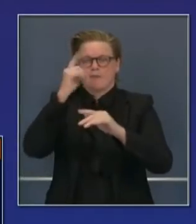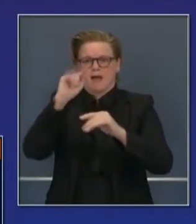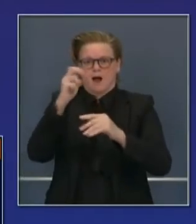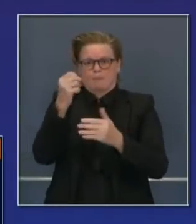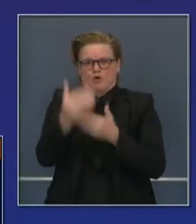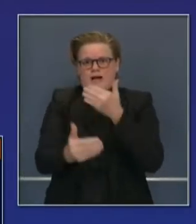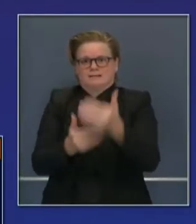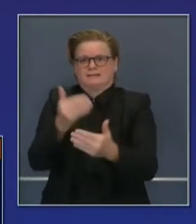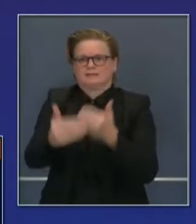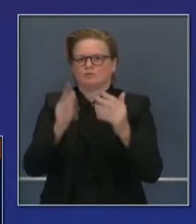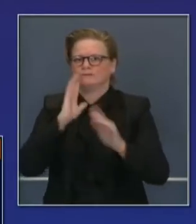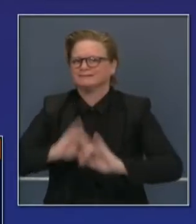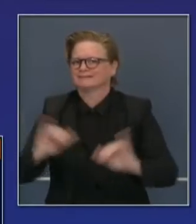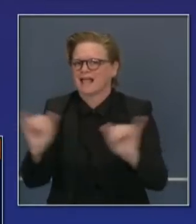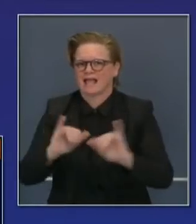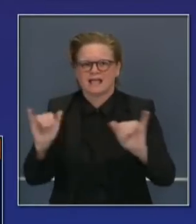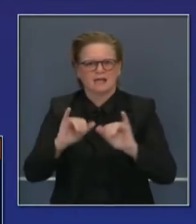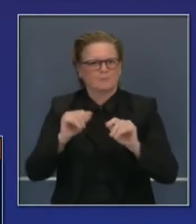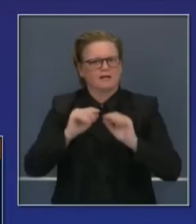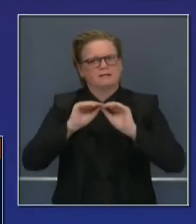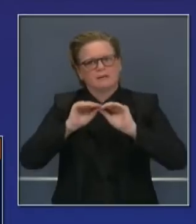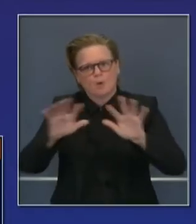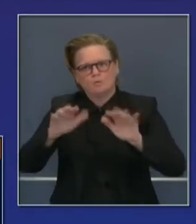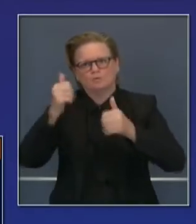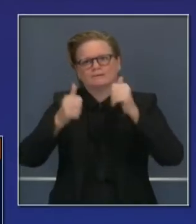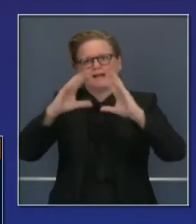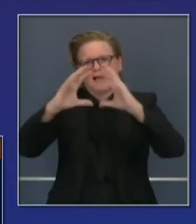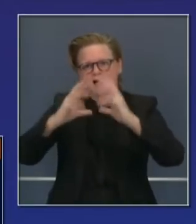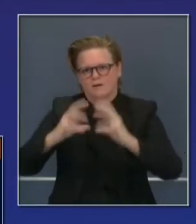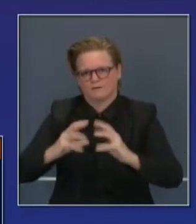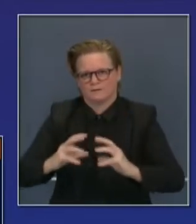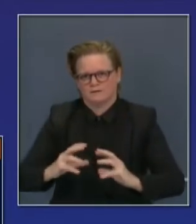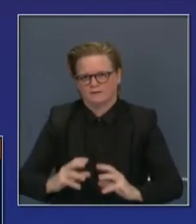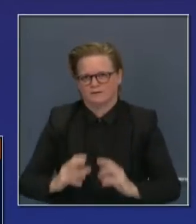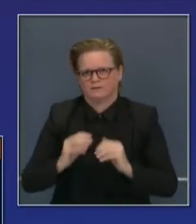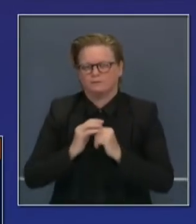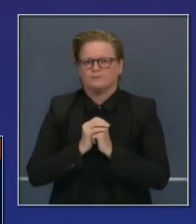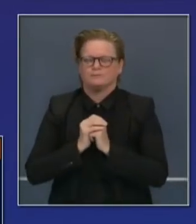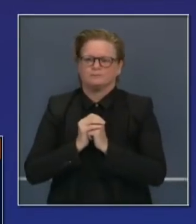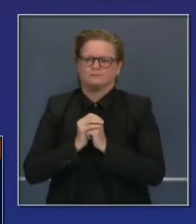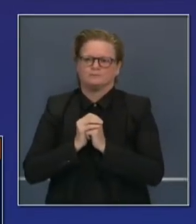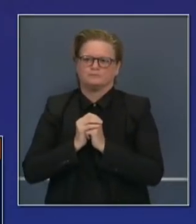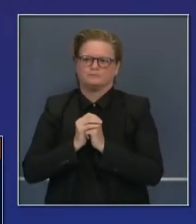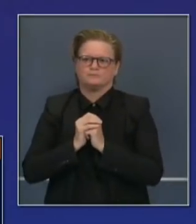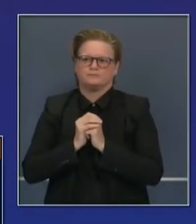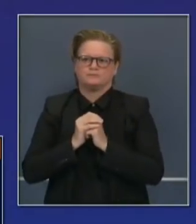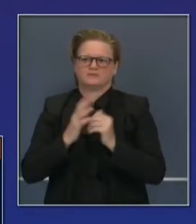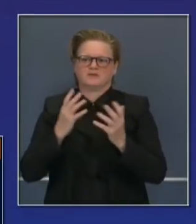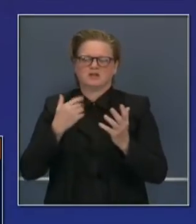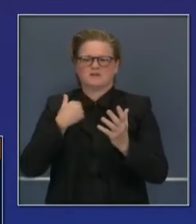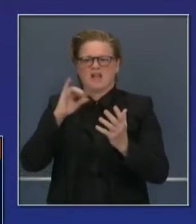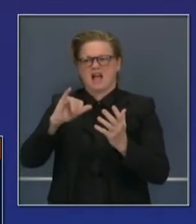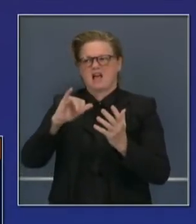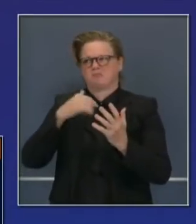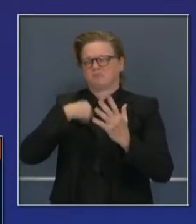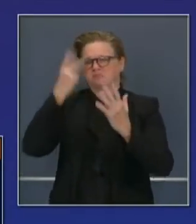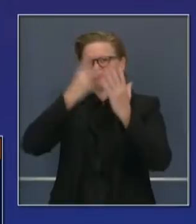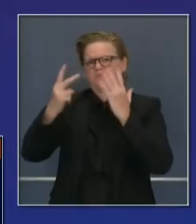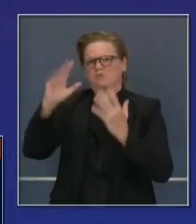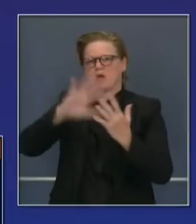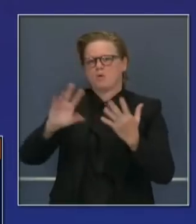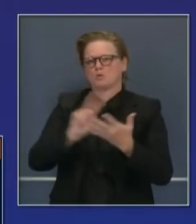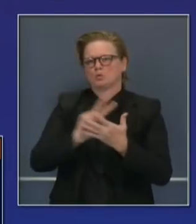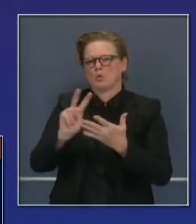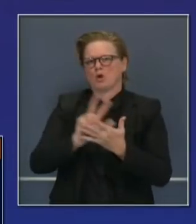strategies. We anticipate in a few weeks to learn more about when those vaccines will be available. And as you